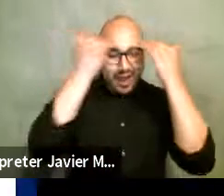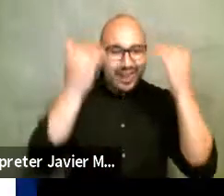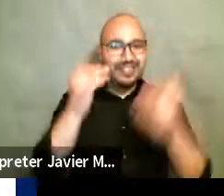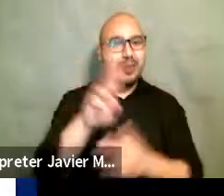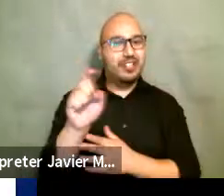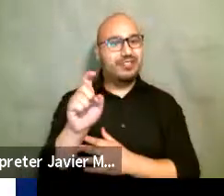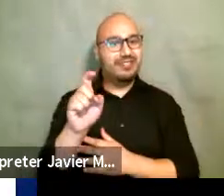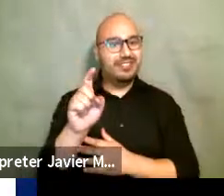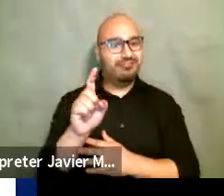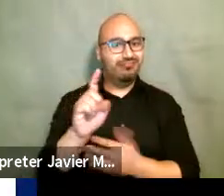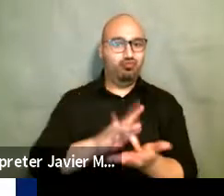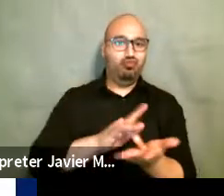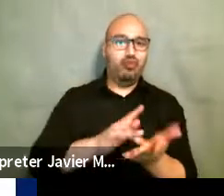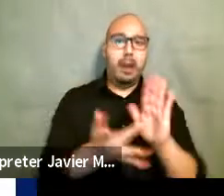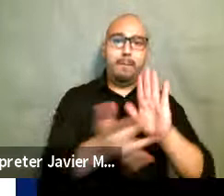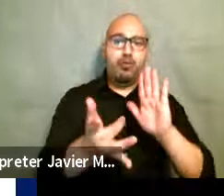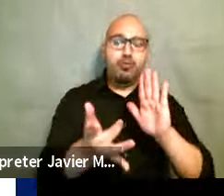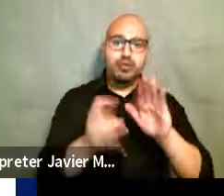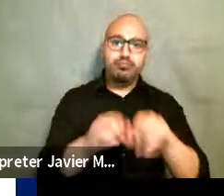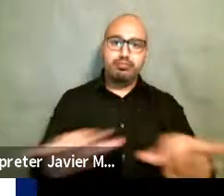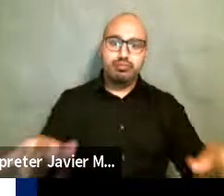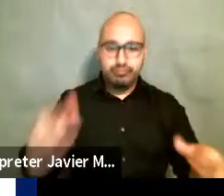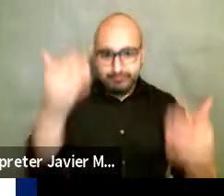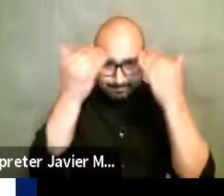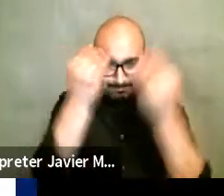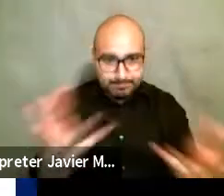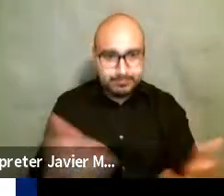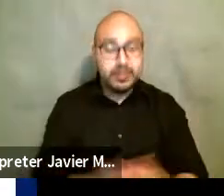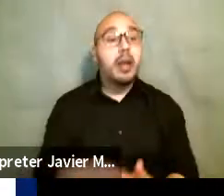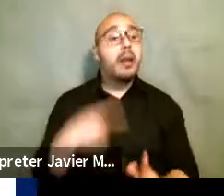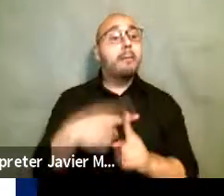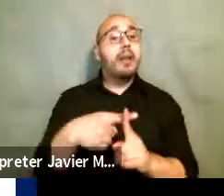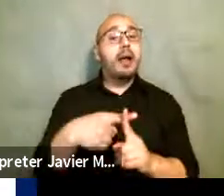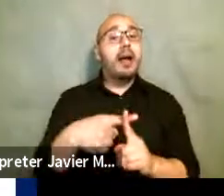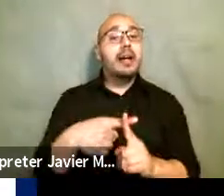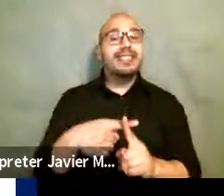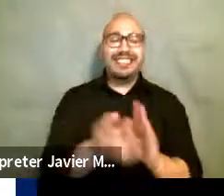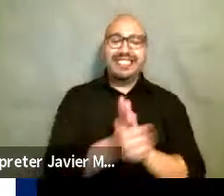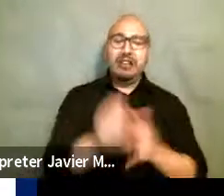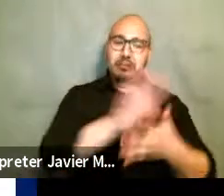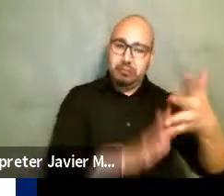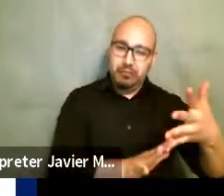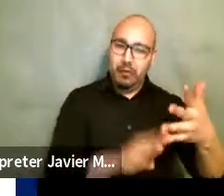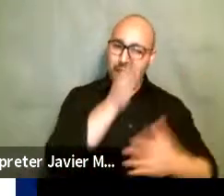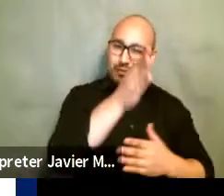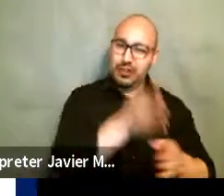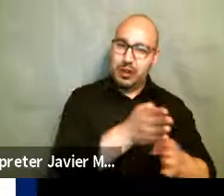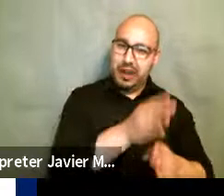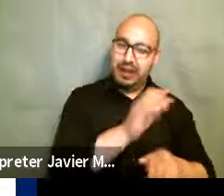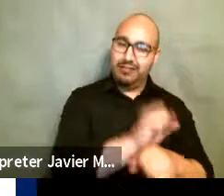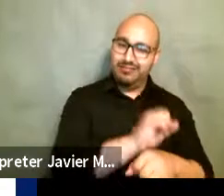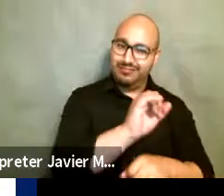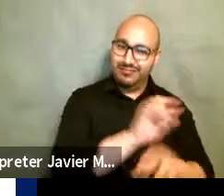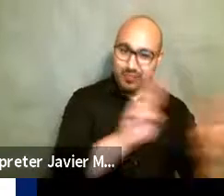abuse. Besides gaining all those skills that prepare you for your future career, you also get an actual